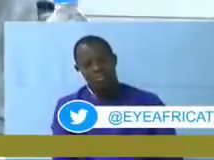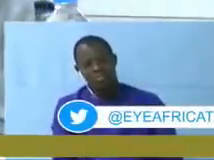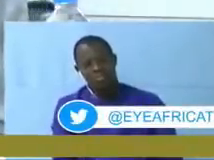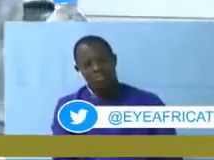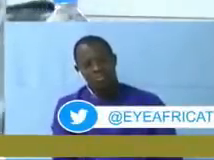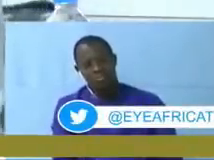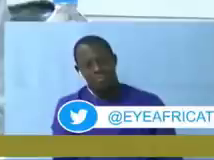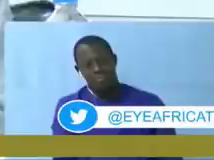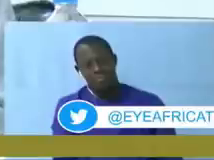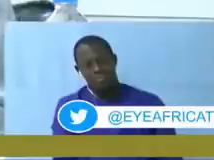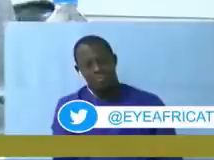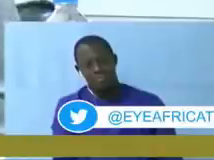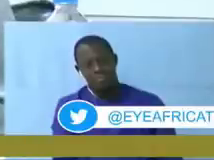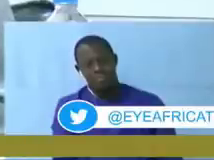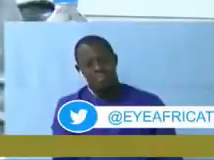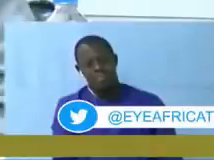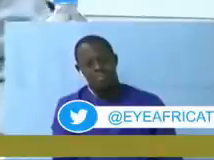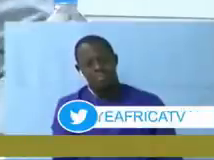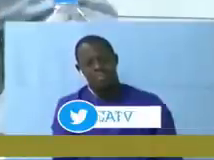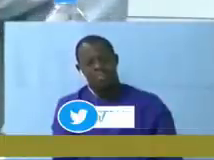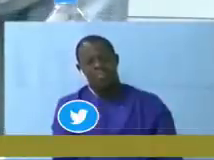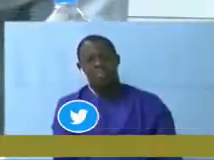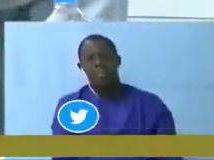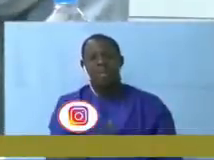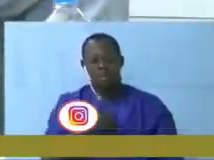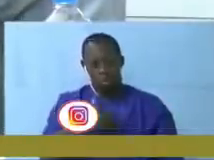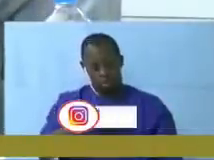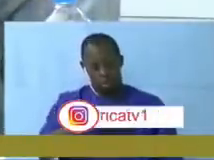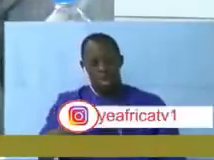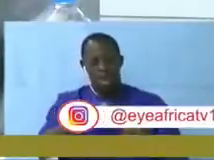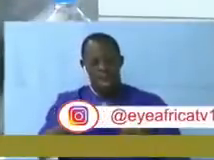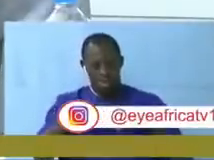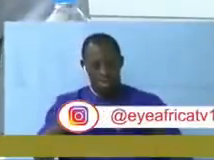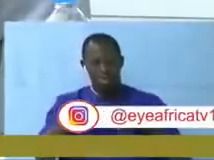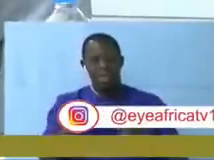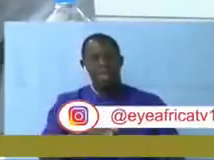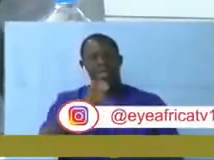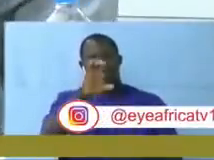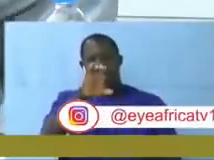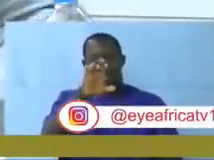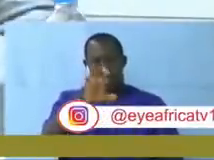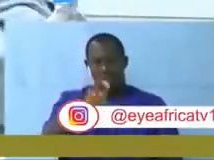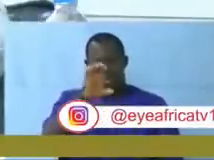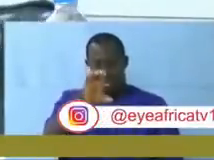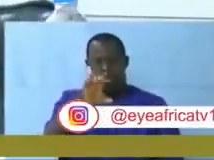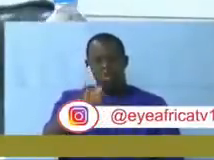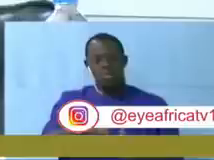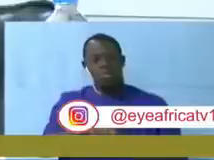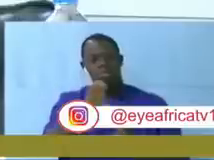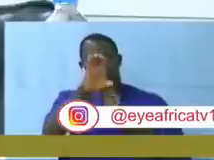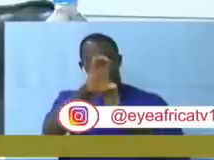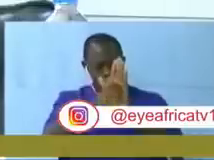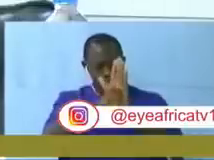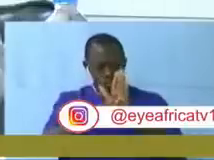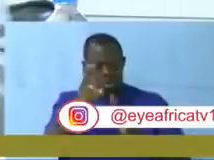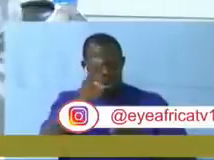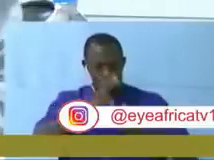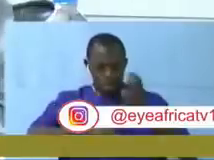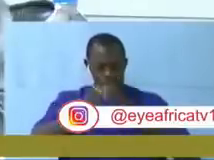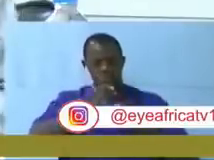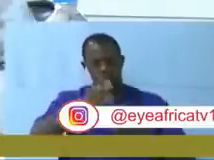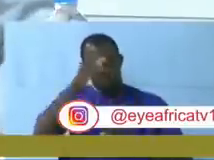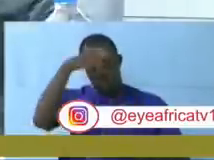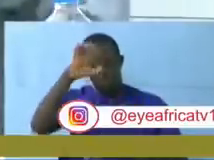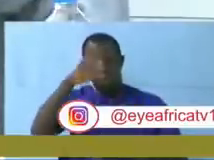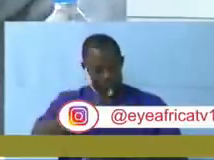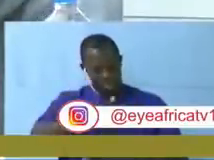know a bit of context, the CRC Constitutional Review Commission, and I was fortunate enough, like I